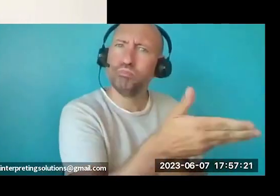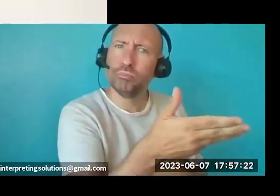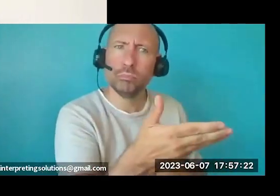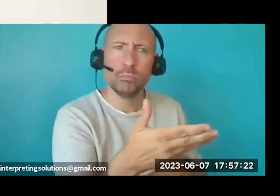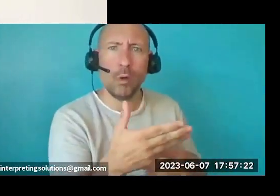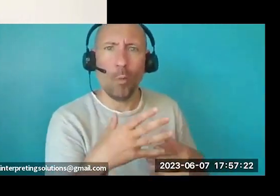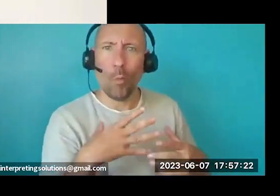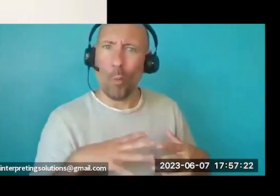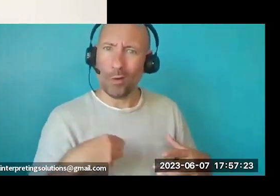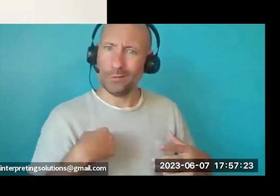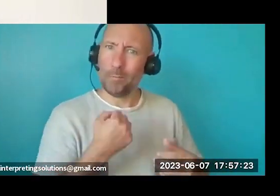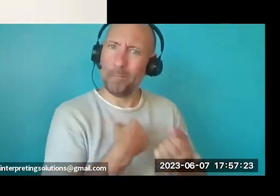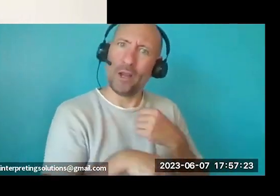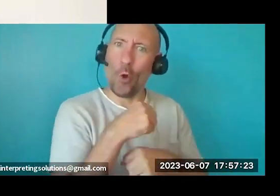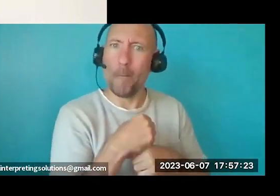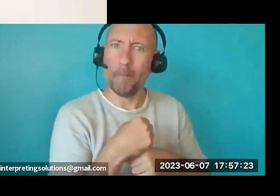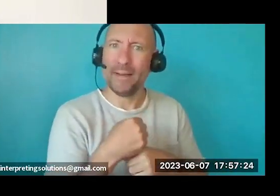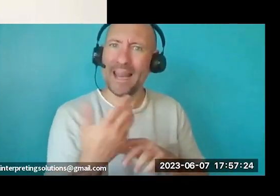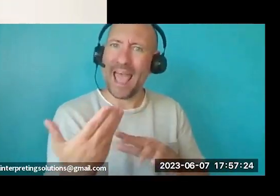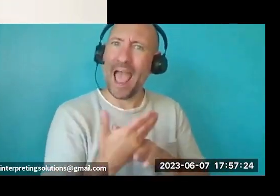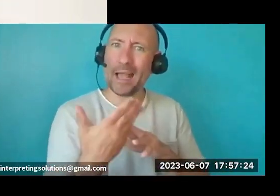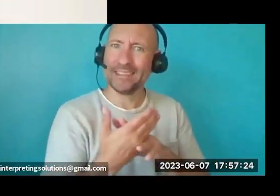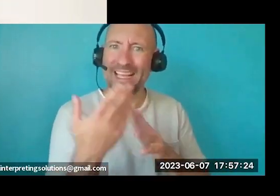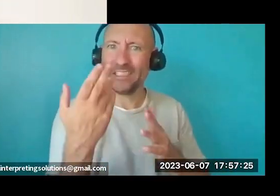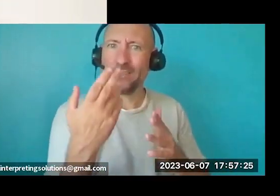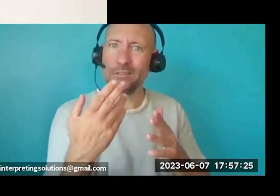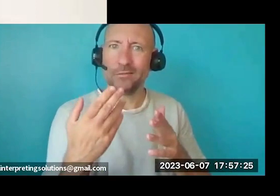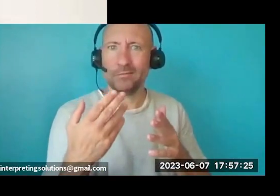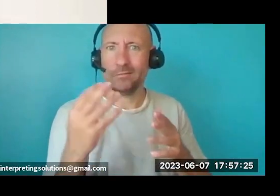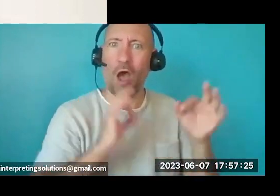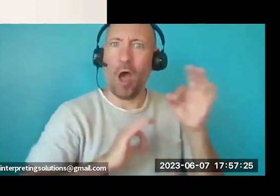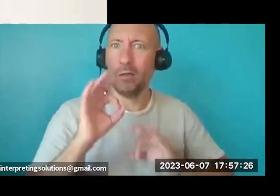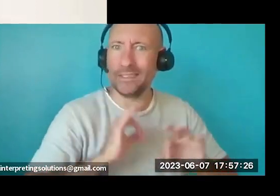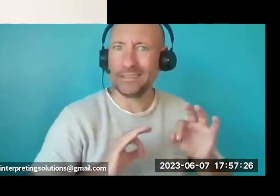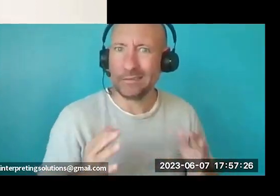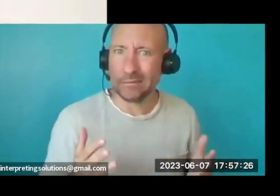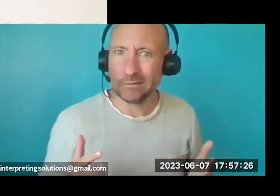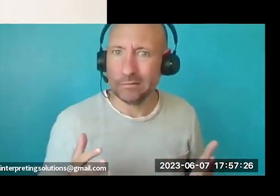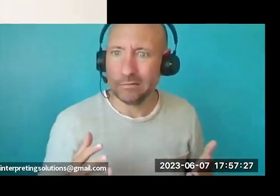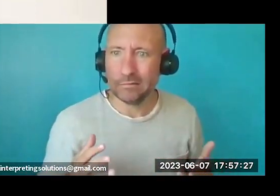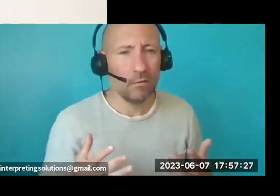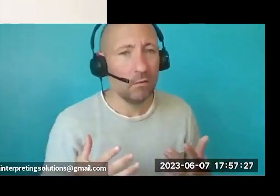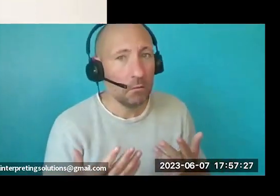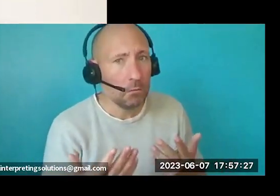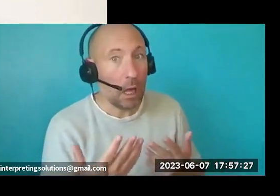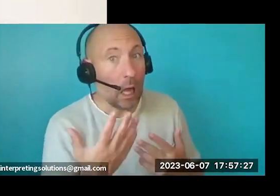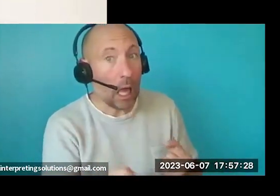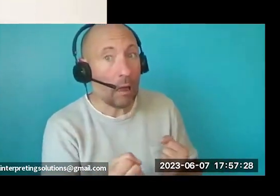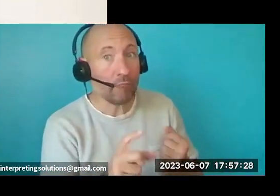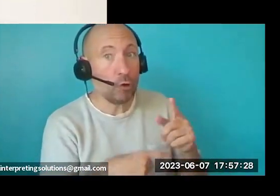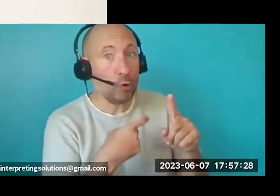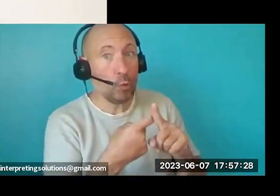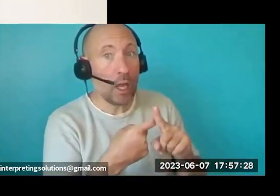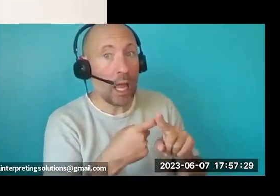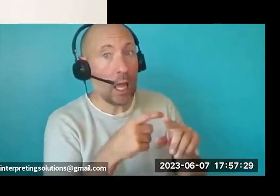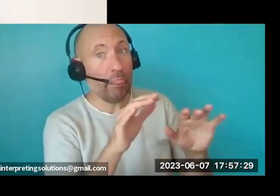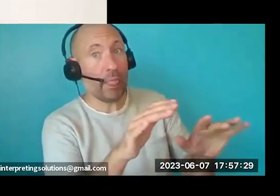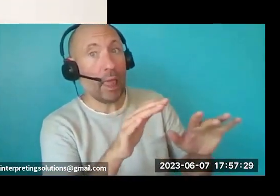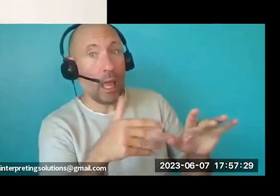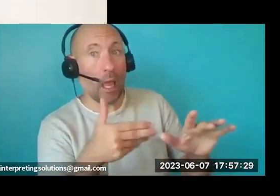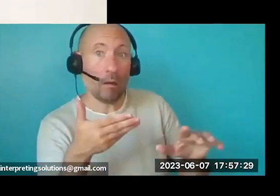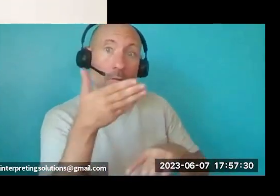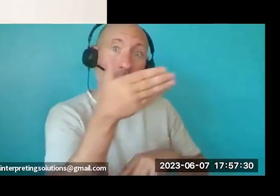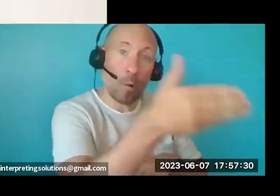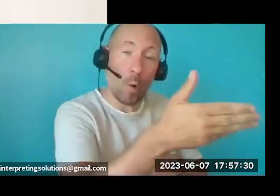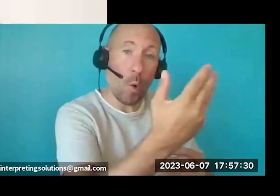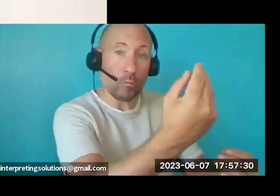access artist. I don't know whether Lucy or Lily can answer. Can you give a piece of advice to Bethany?